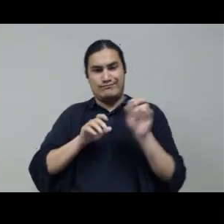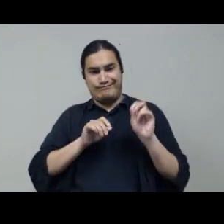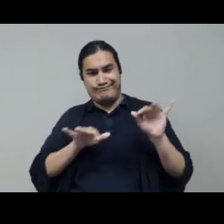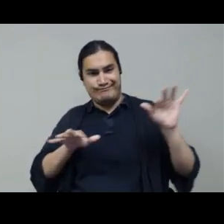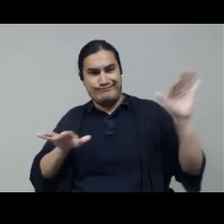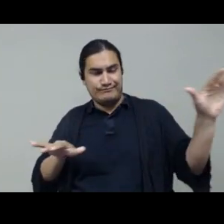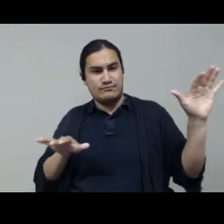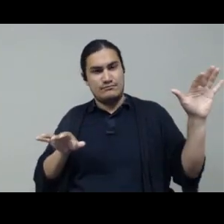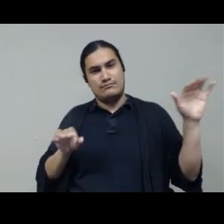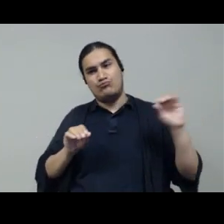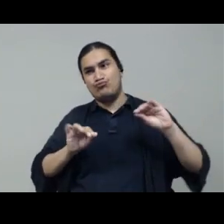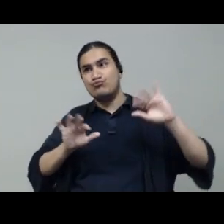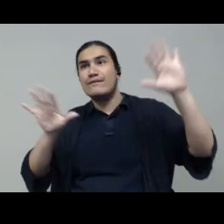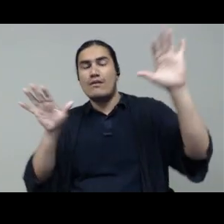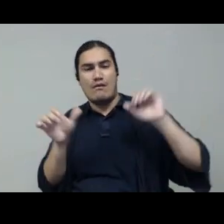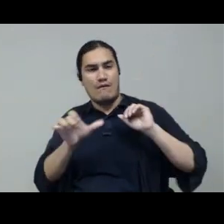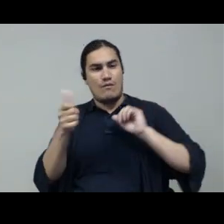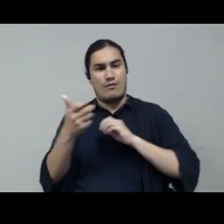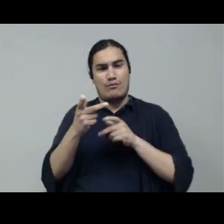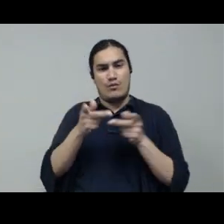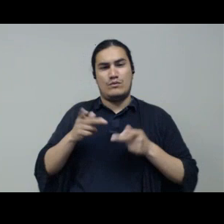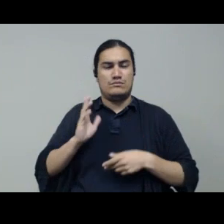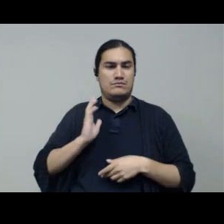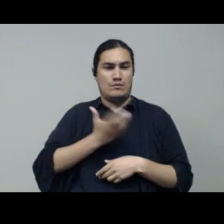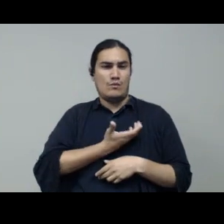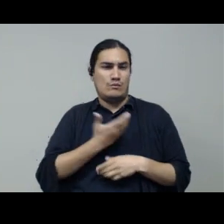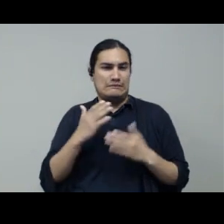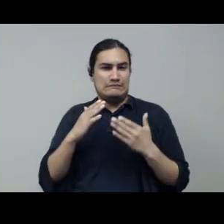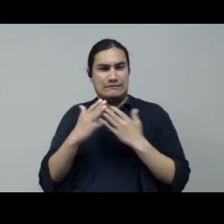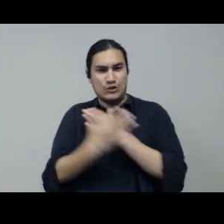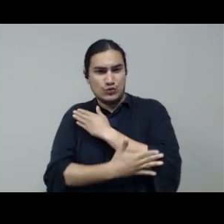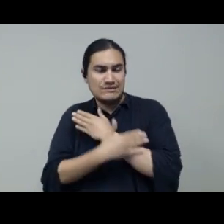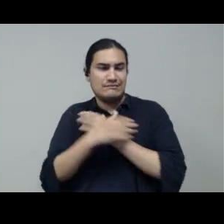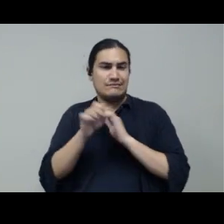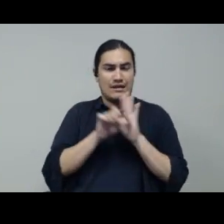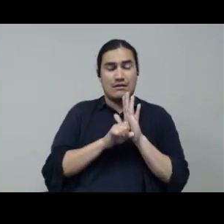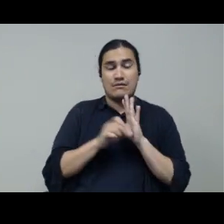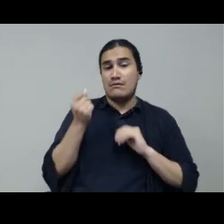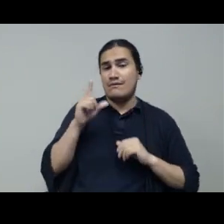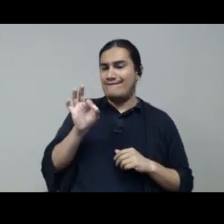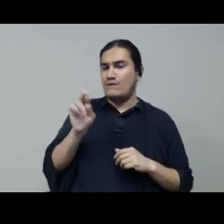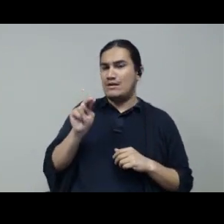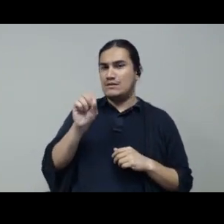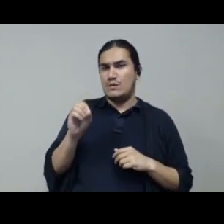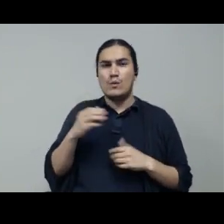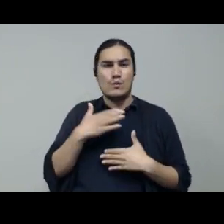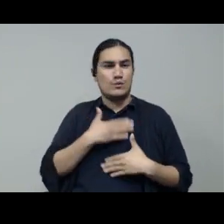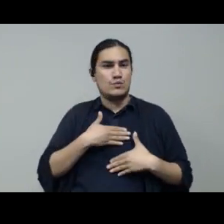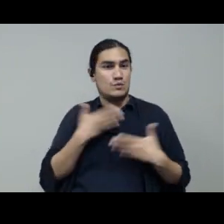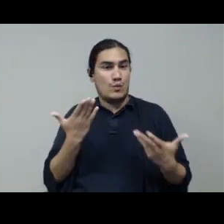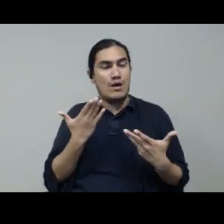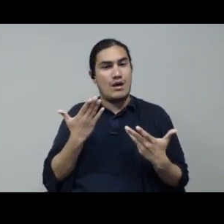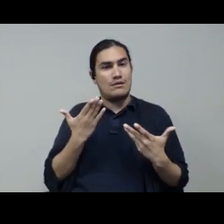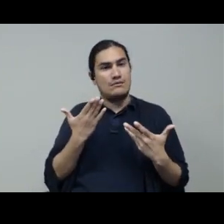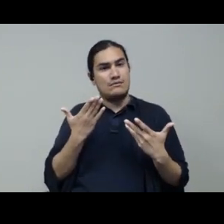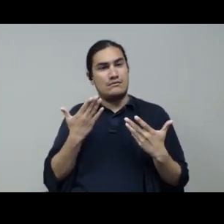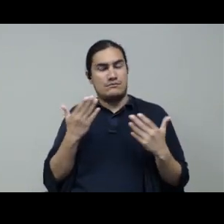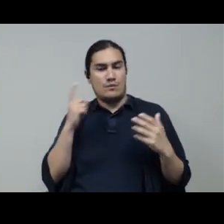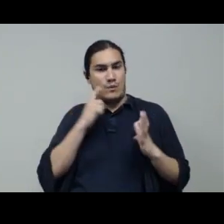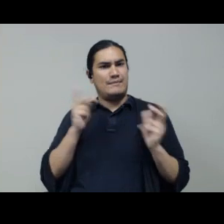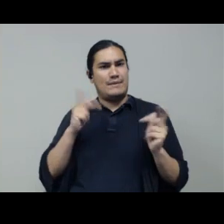our country or to other parts of our state, Fresno is enjoying a significant influx of